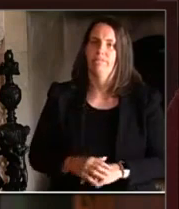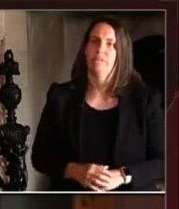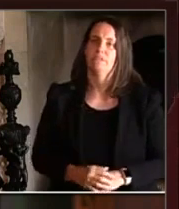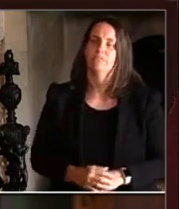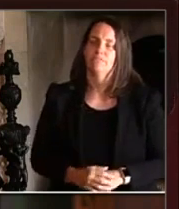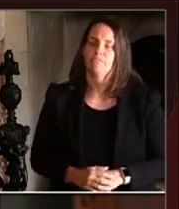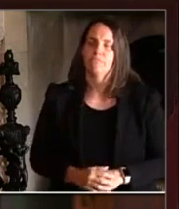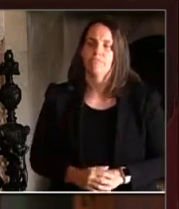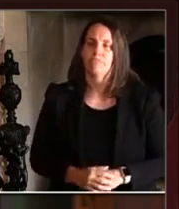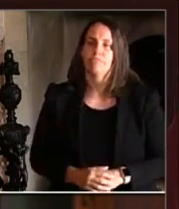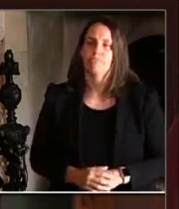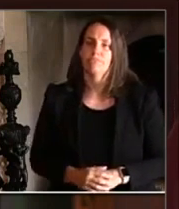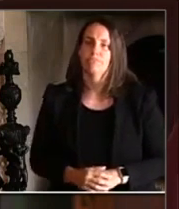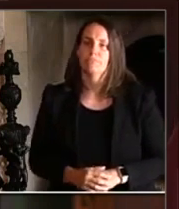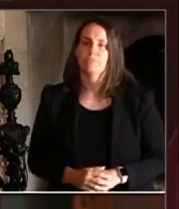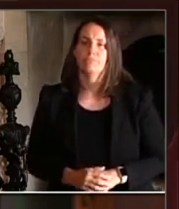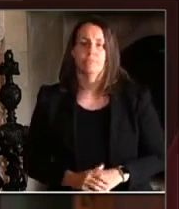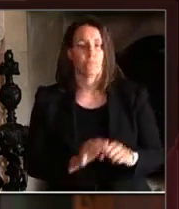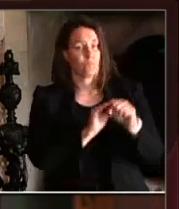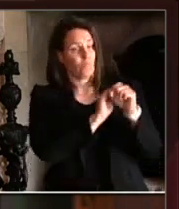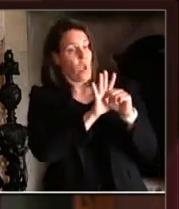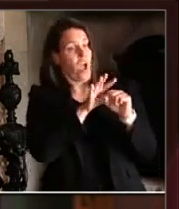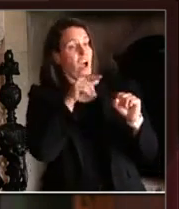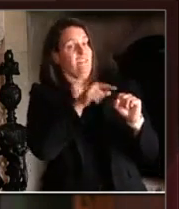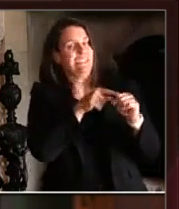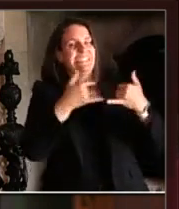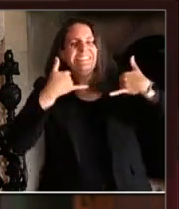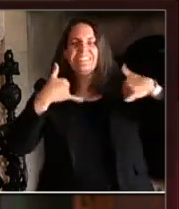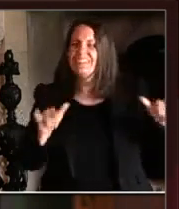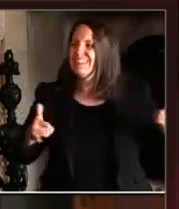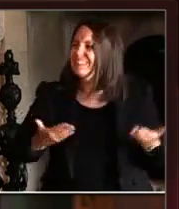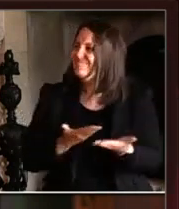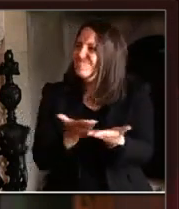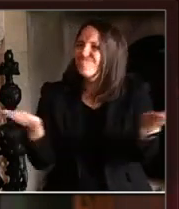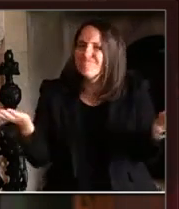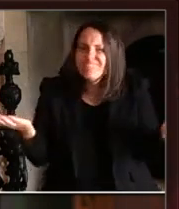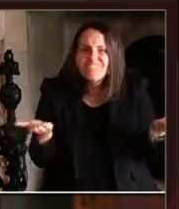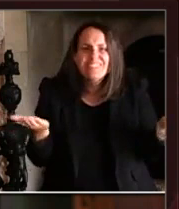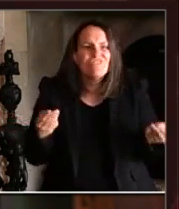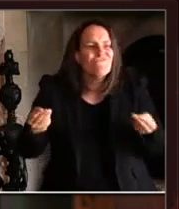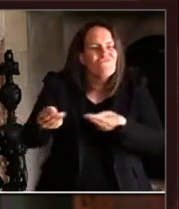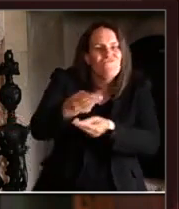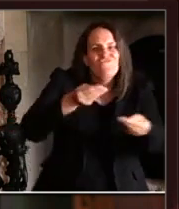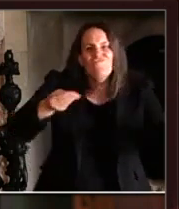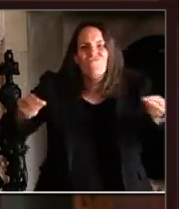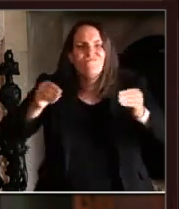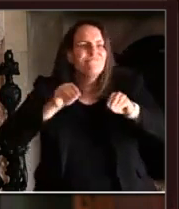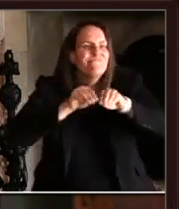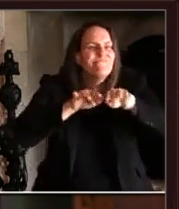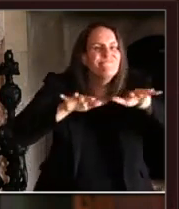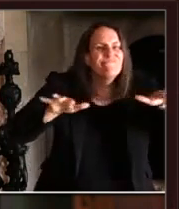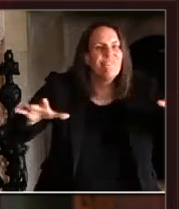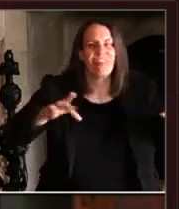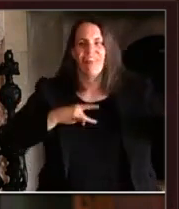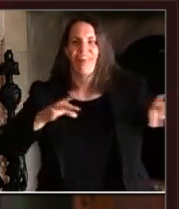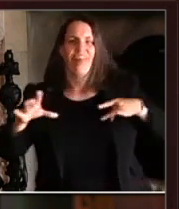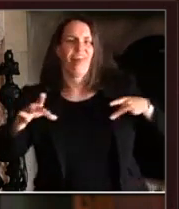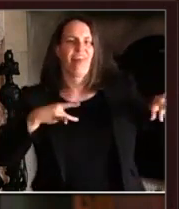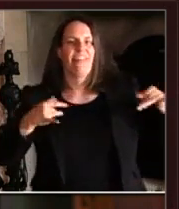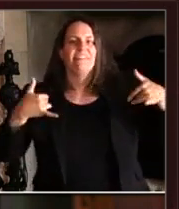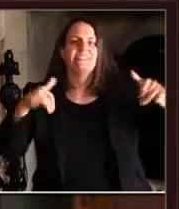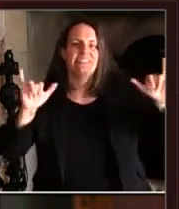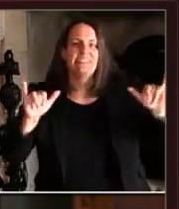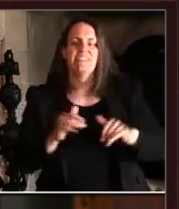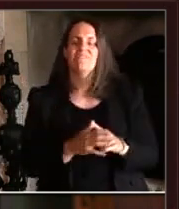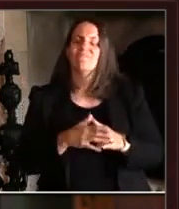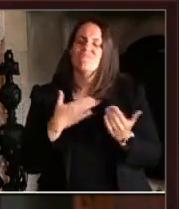COVID-19 continues to spread here in Wisconsin, as the governor has said, and I encourage you to continue the best health practices that we have been talking